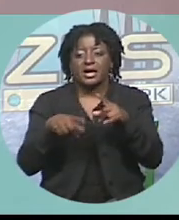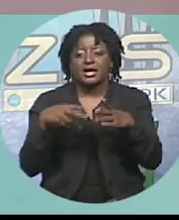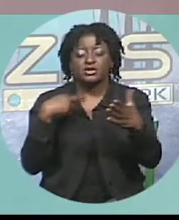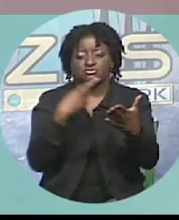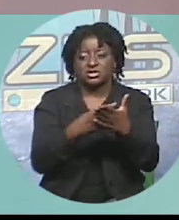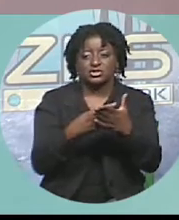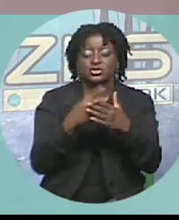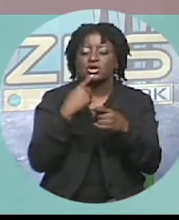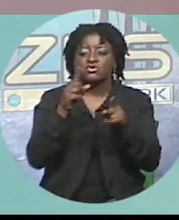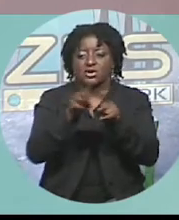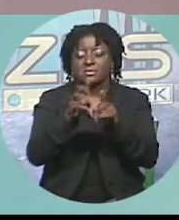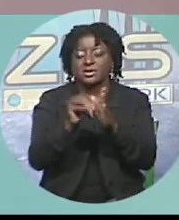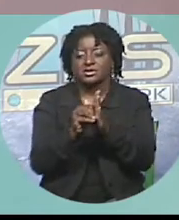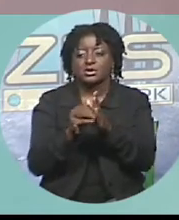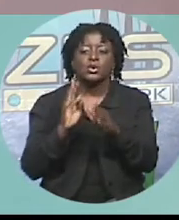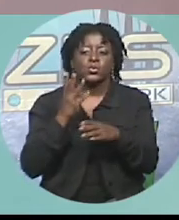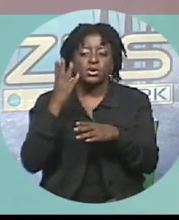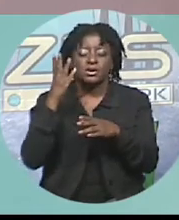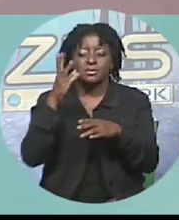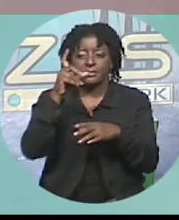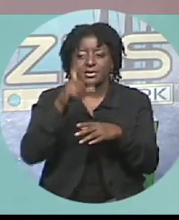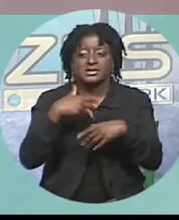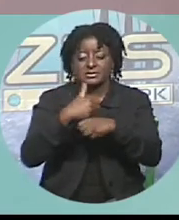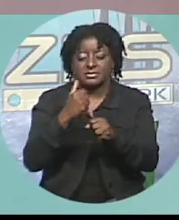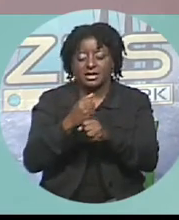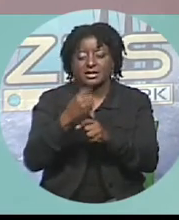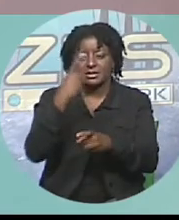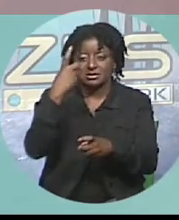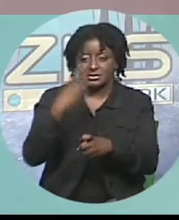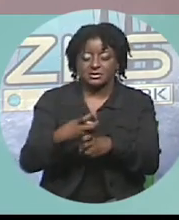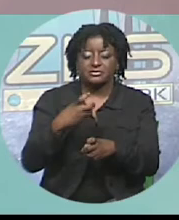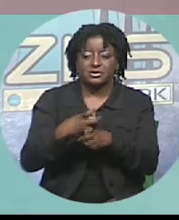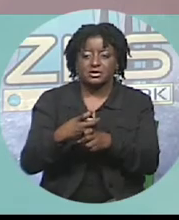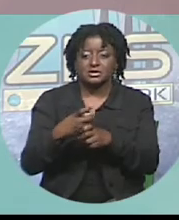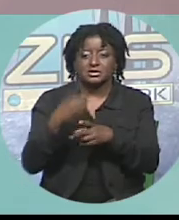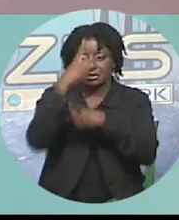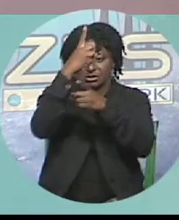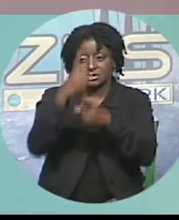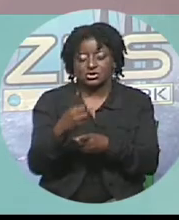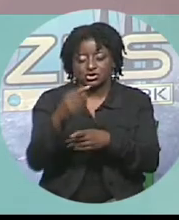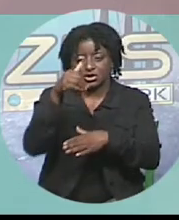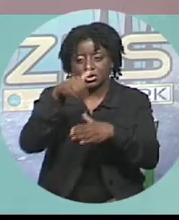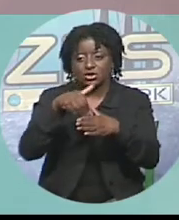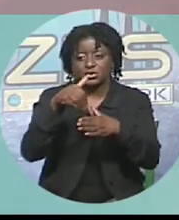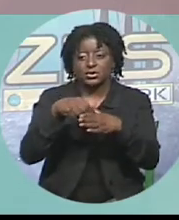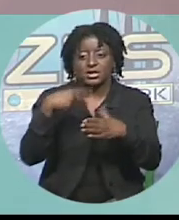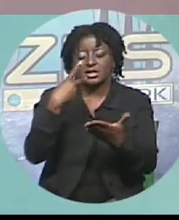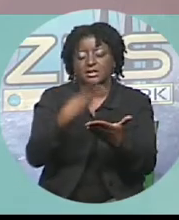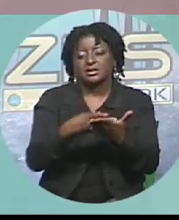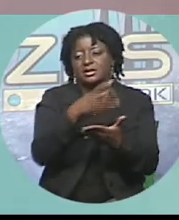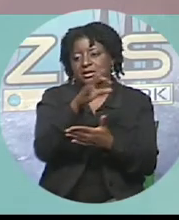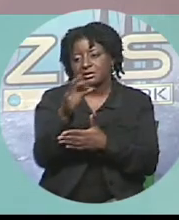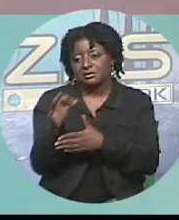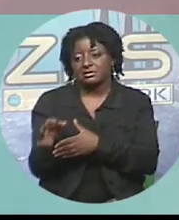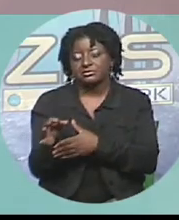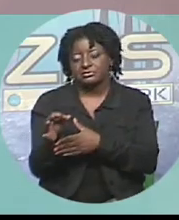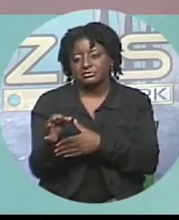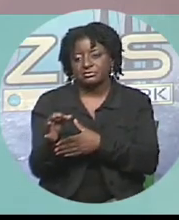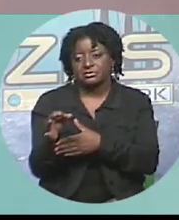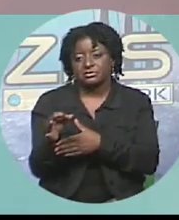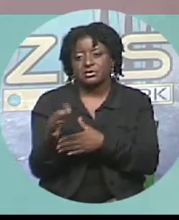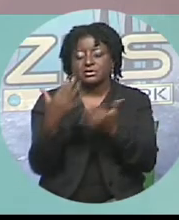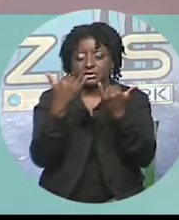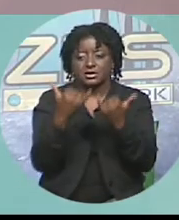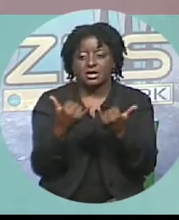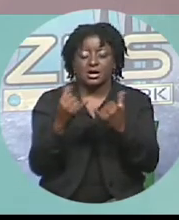extremely difficult decisions that would include workforce reductions. At this time, we can't